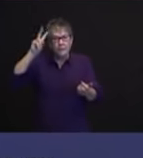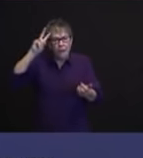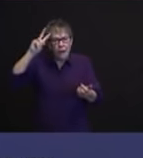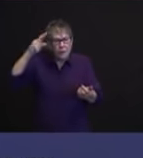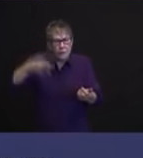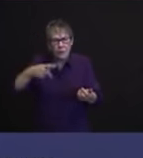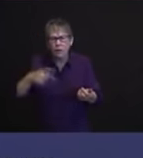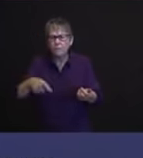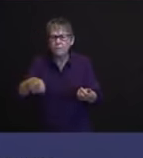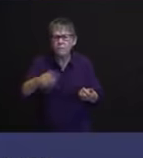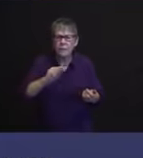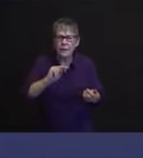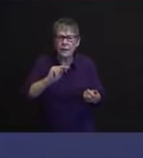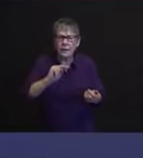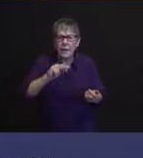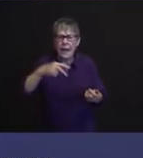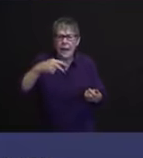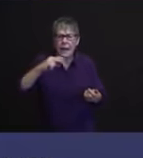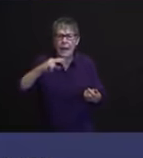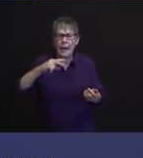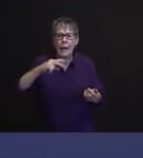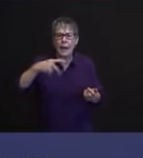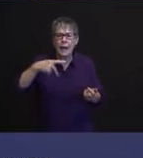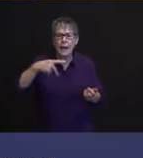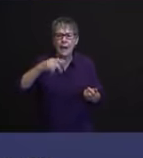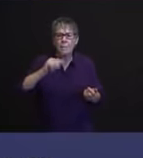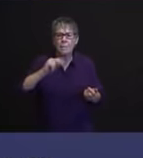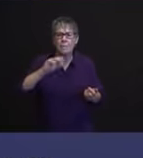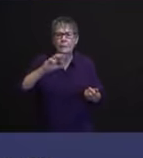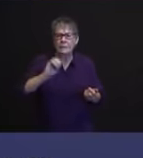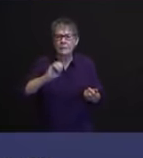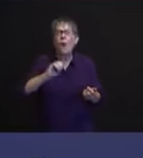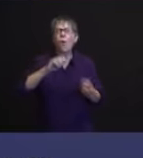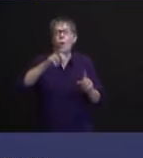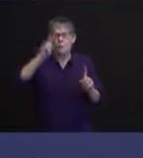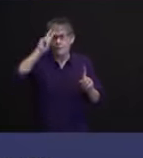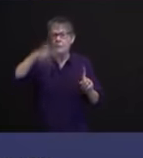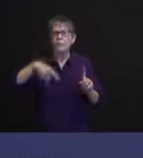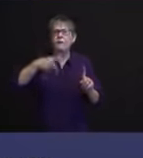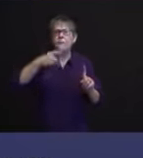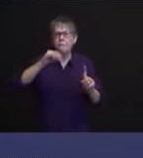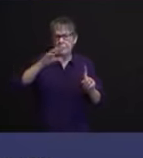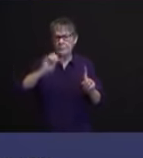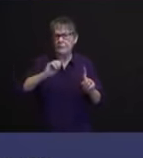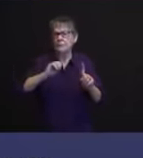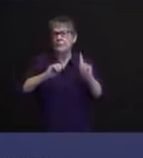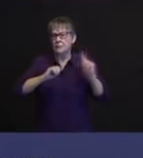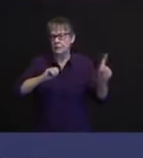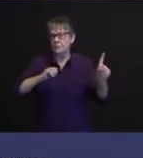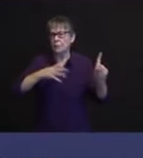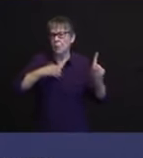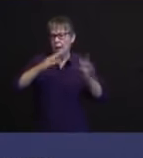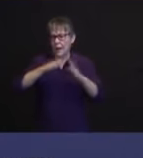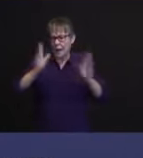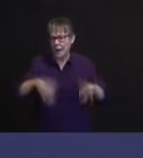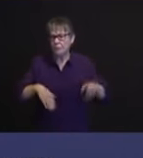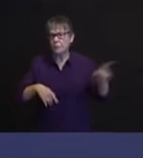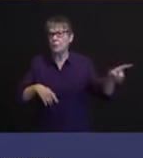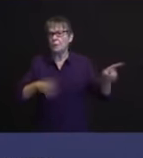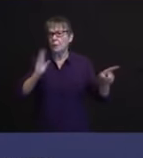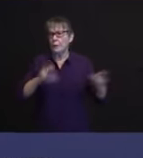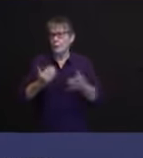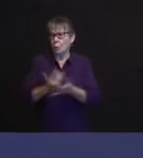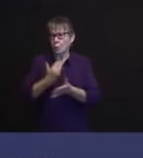transition, but that's sort of become a moot point, but it was also about some of the areas that we're working on together. We had a White House